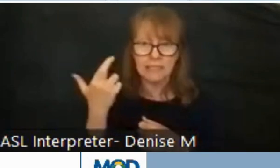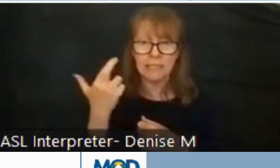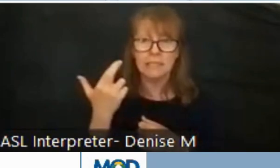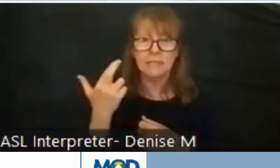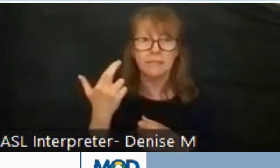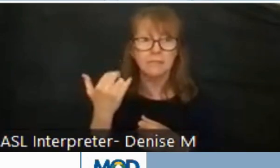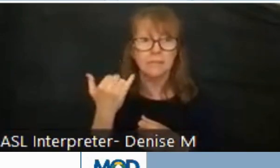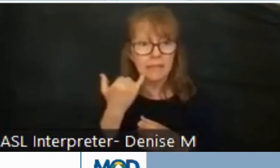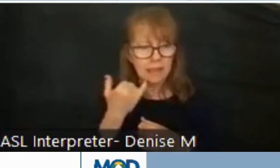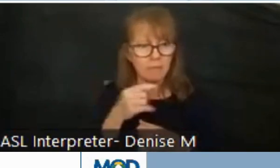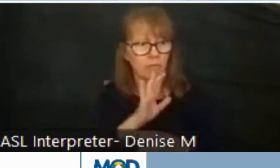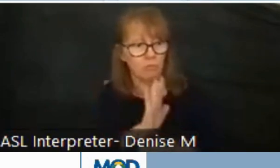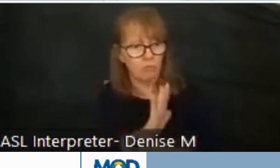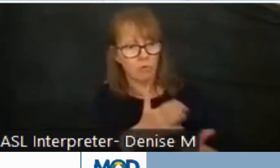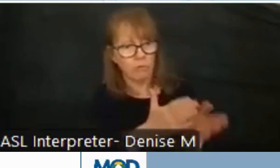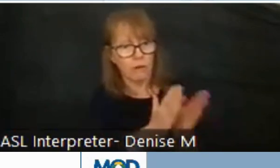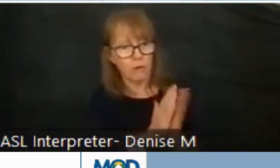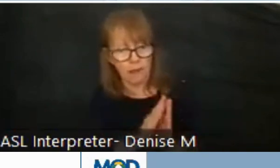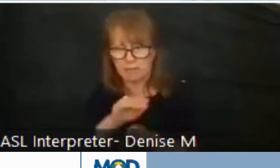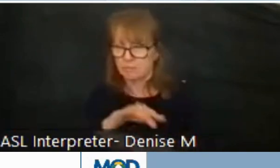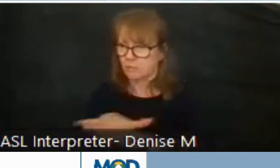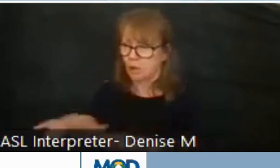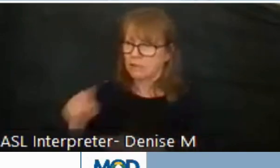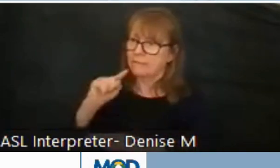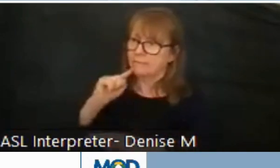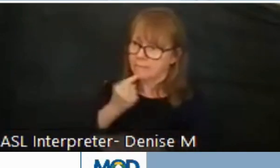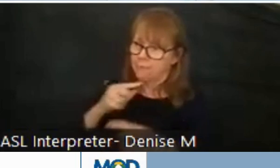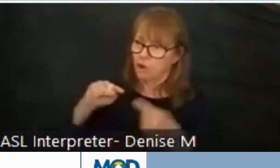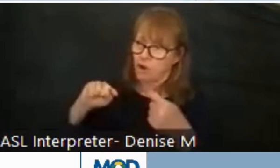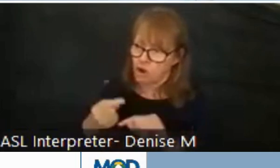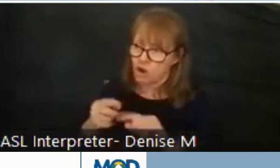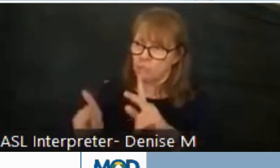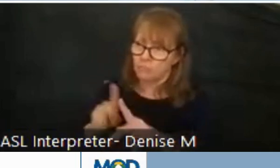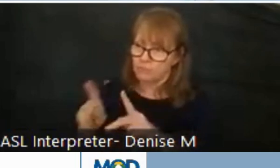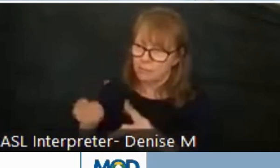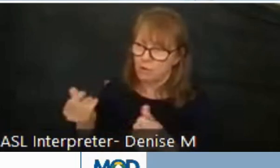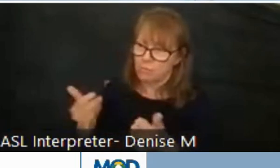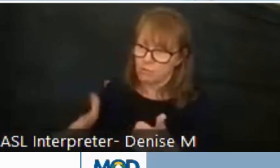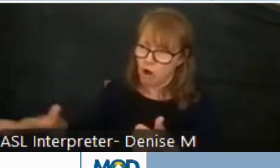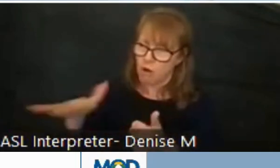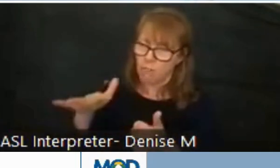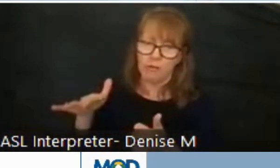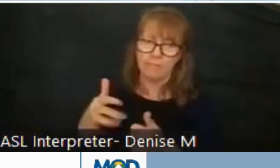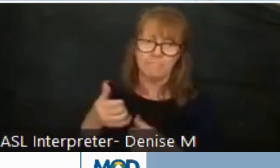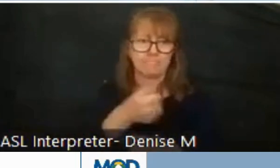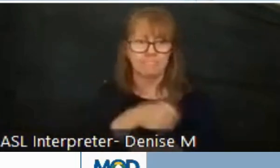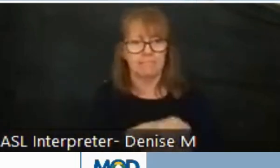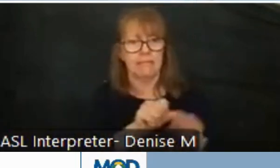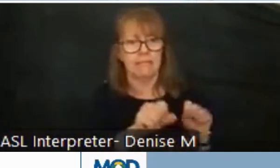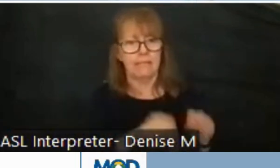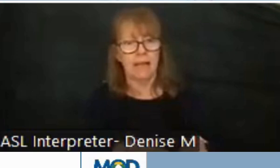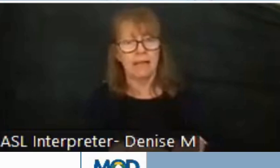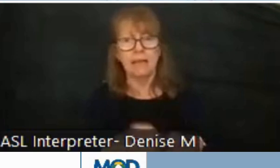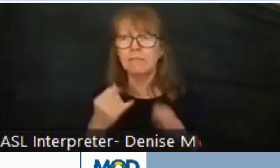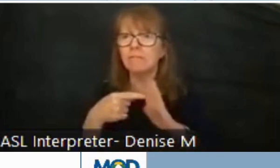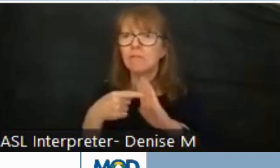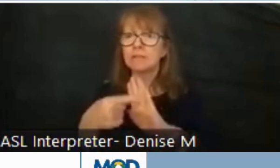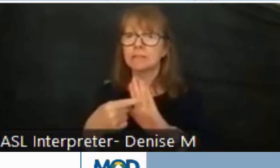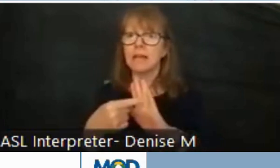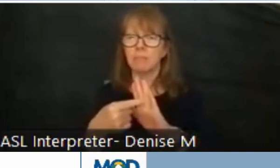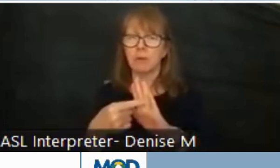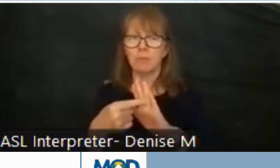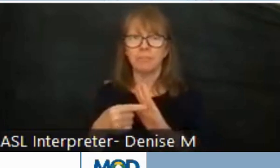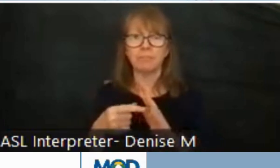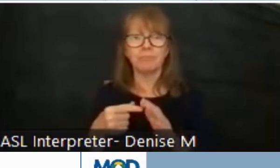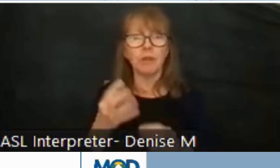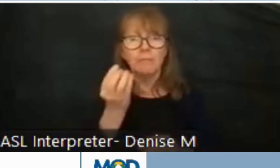significant harm to people or property. For example, if you're asking to leave food or trash in the hallway,